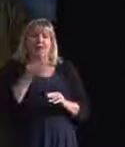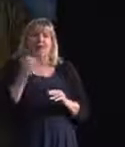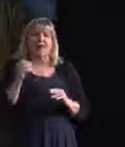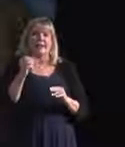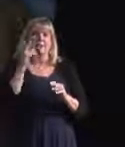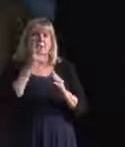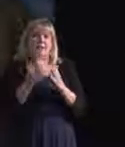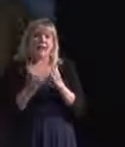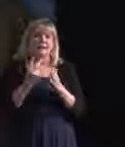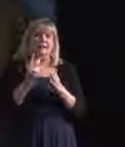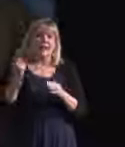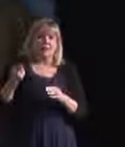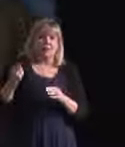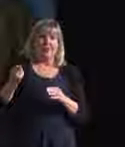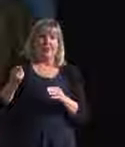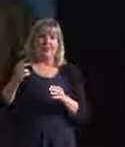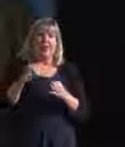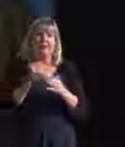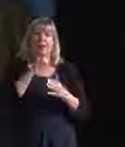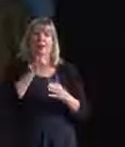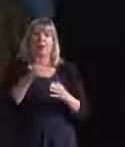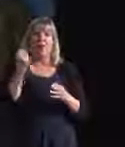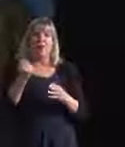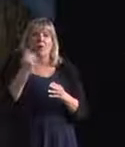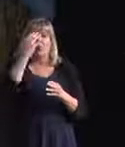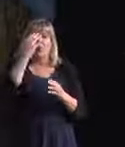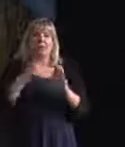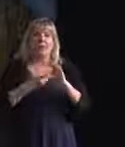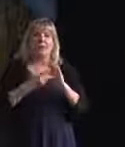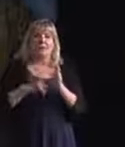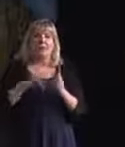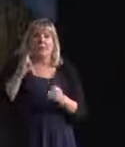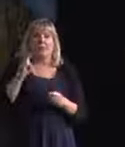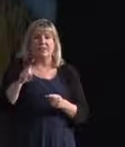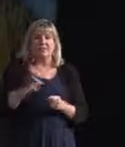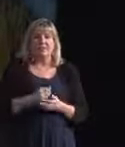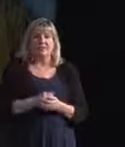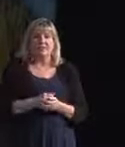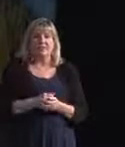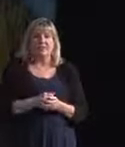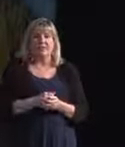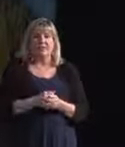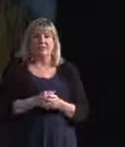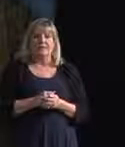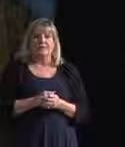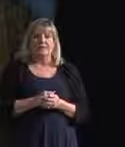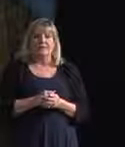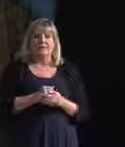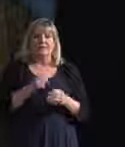history that cannot be molded to meet the immediate needs of kings on their thrones.